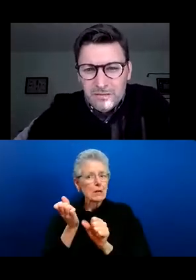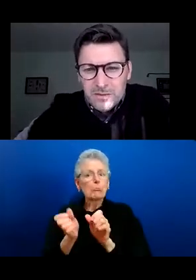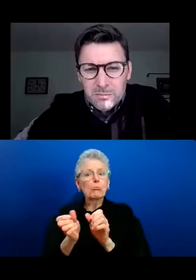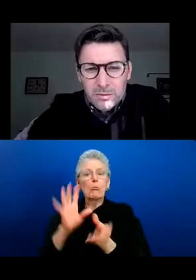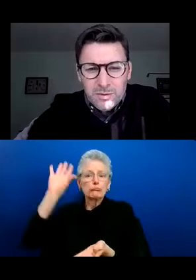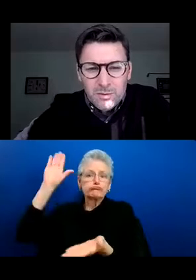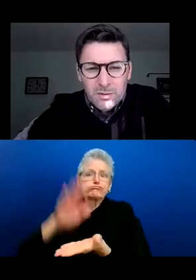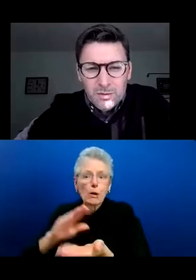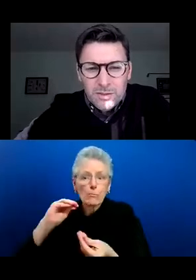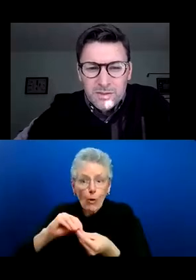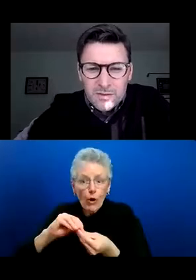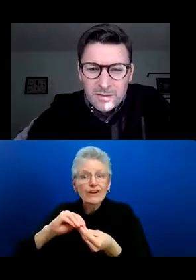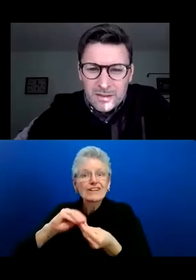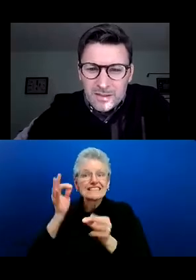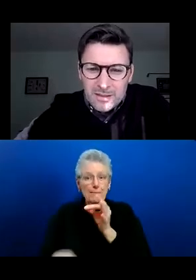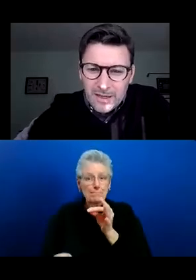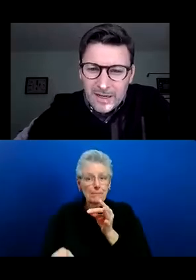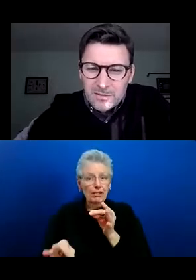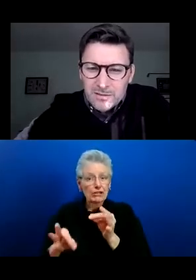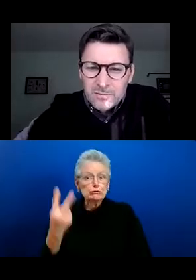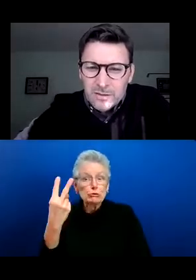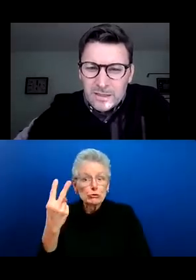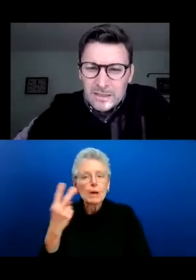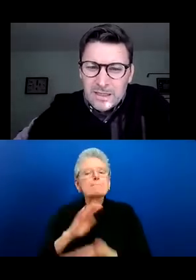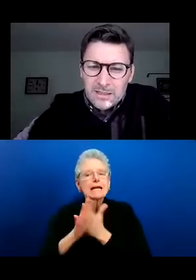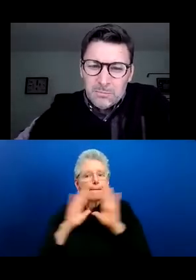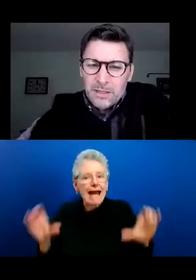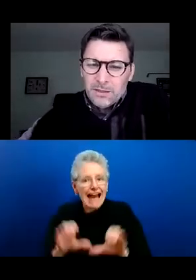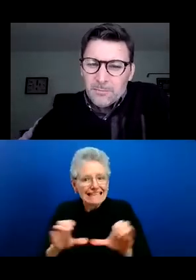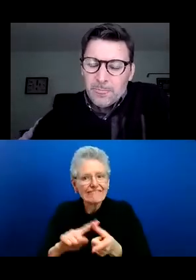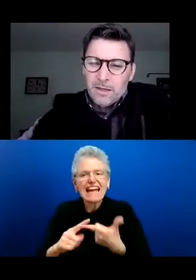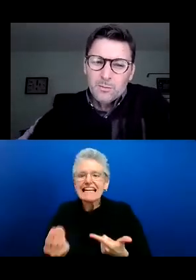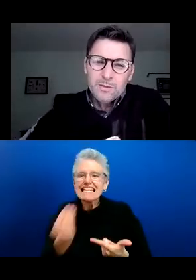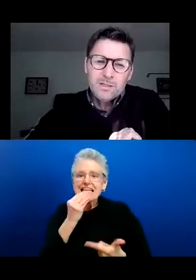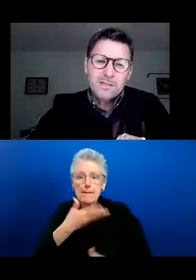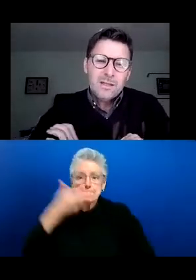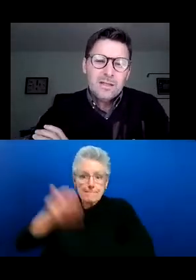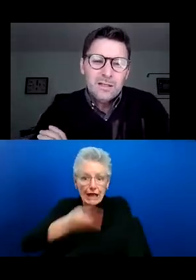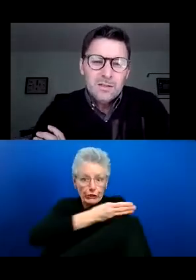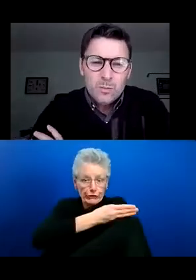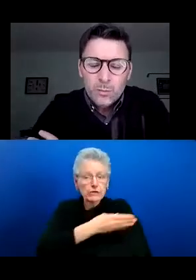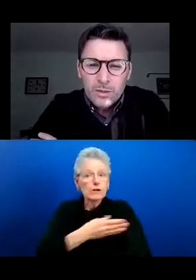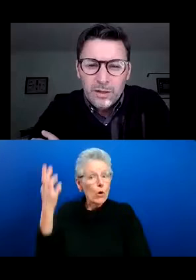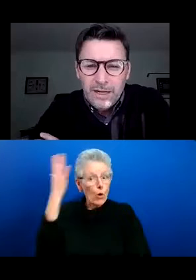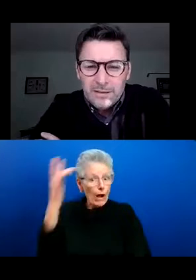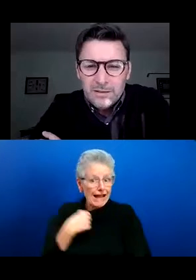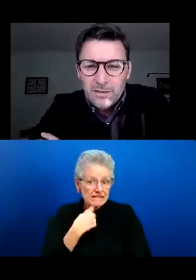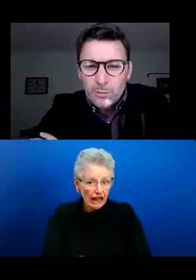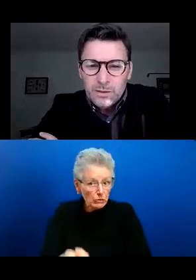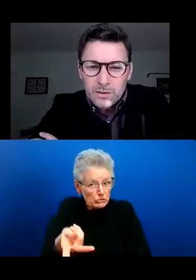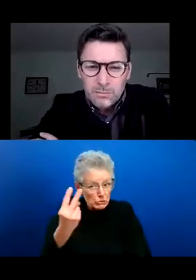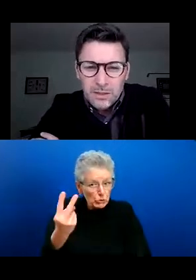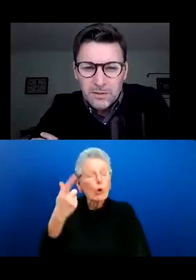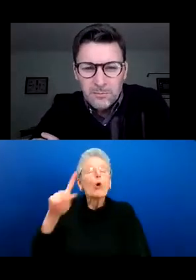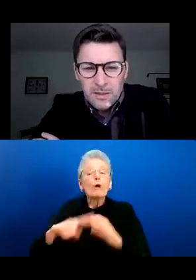to Life's Simple 2, which is get active and eat better. And the reason I say that is when we are active